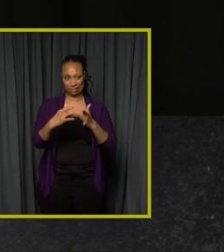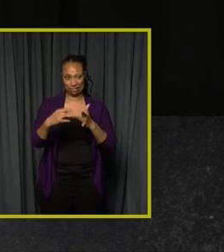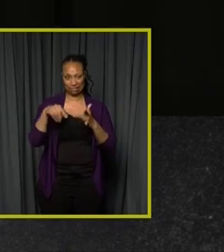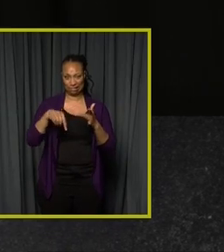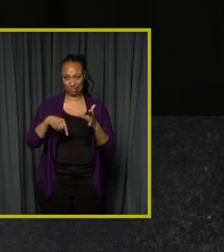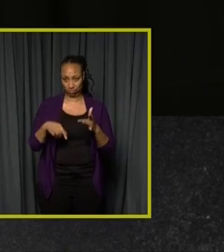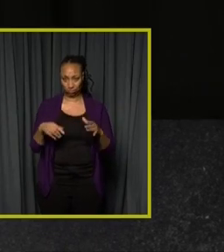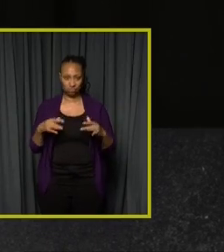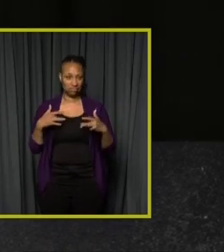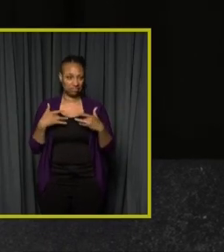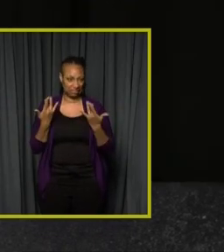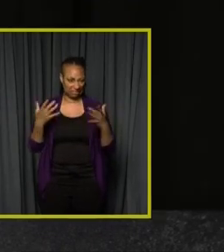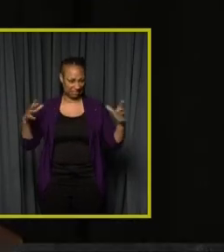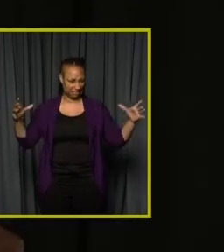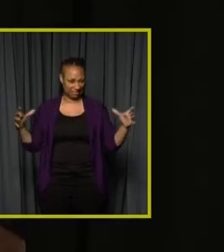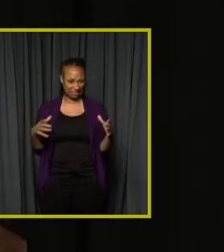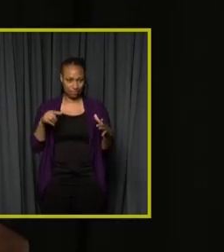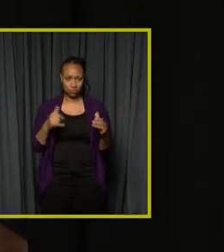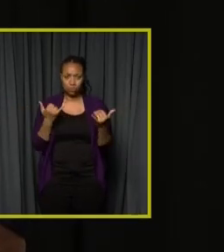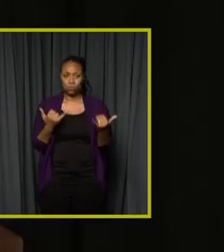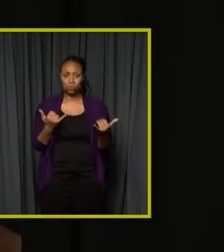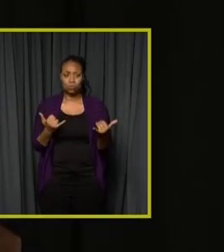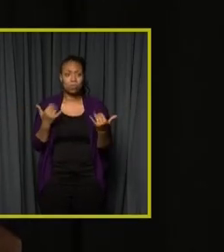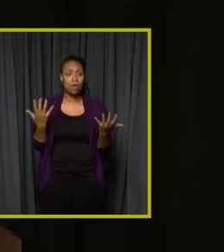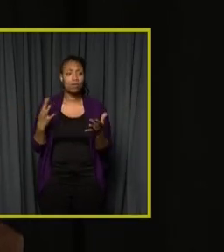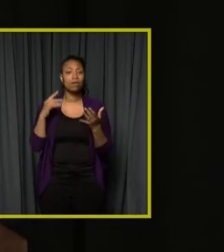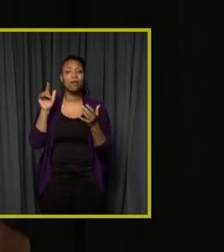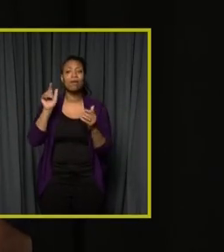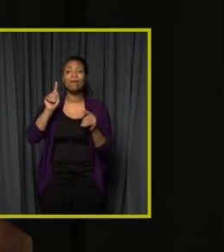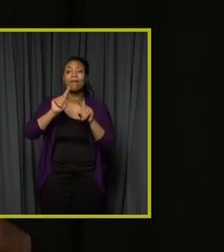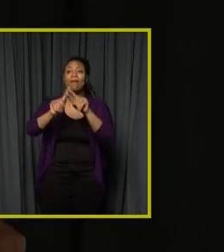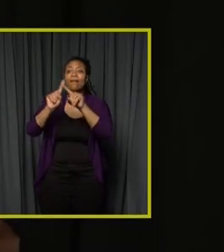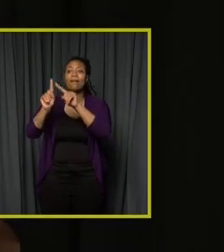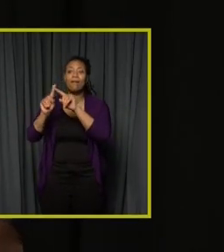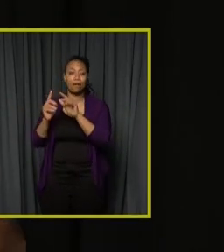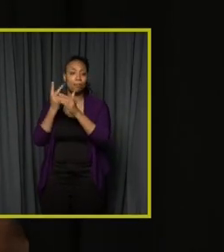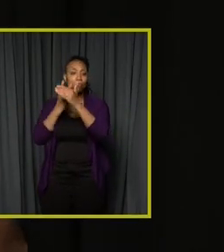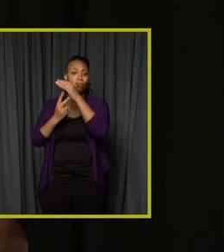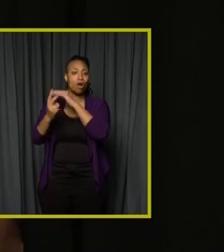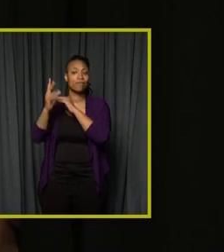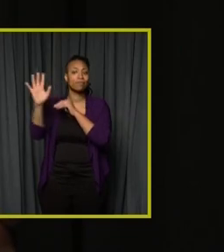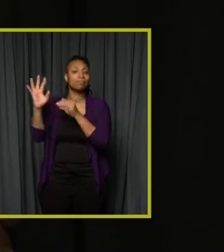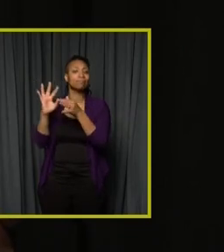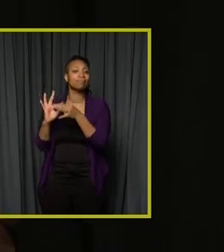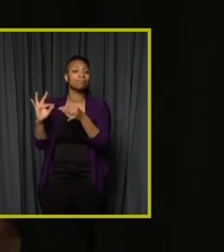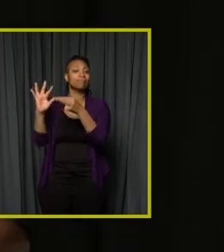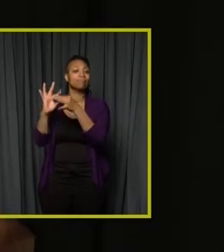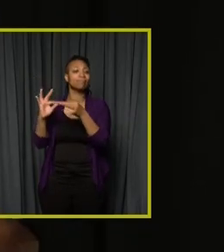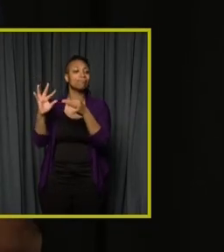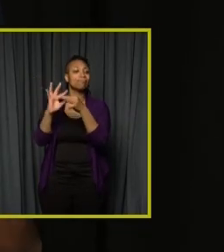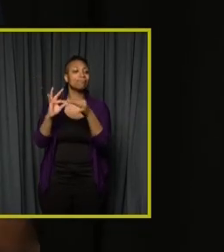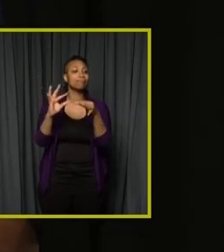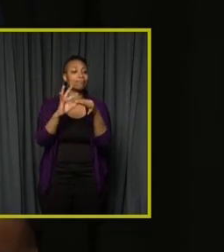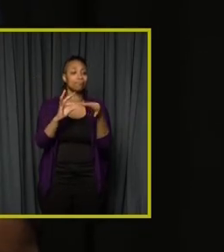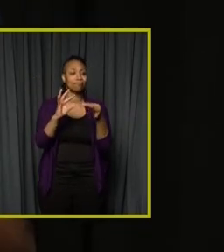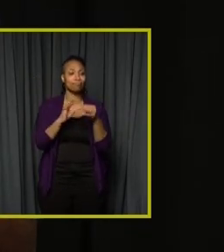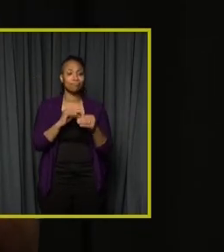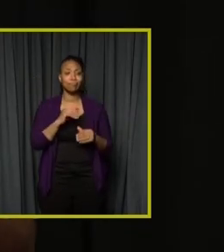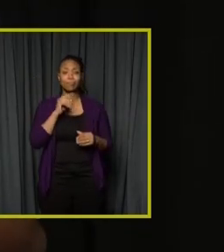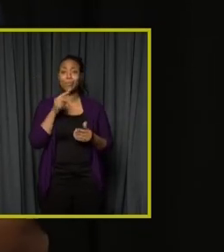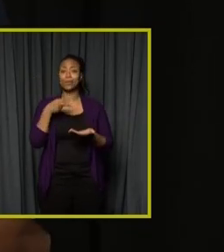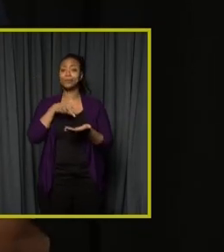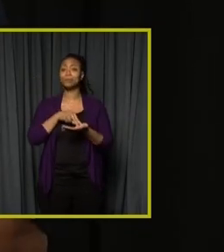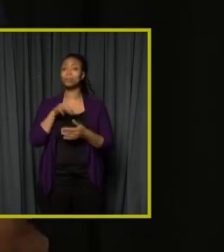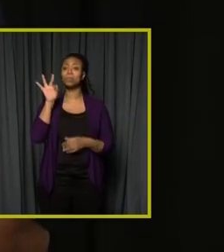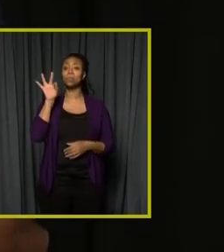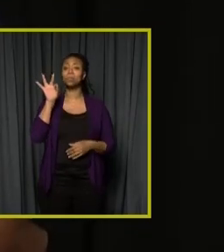will hear from the prophets of our time, not just those who stand in churches, inside